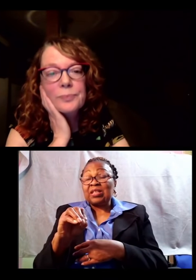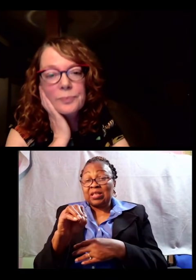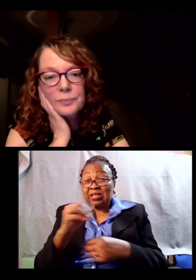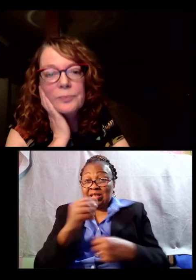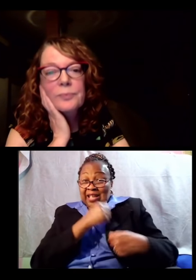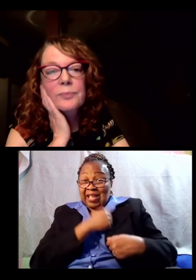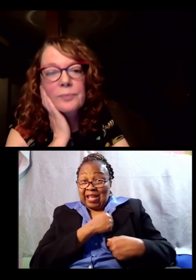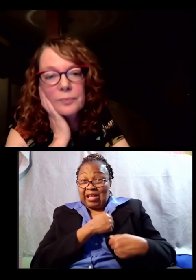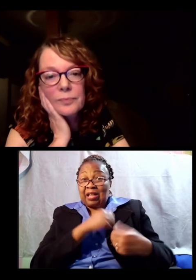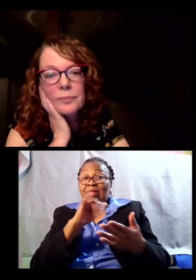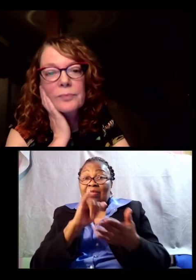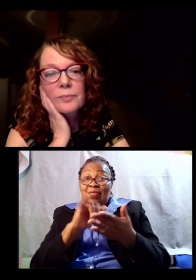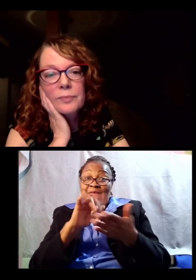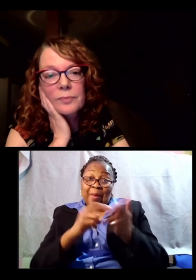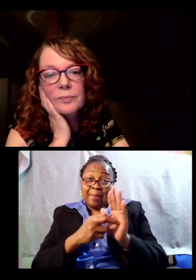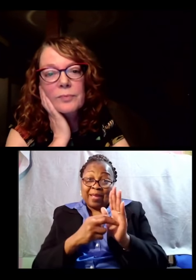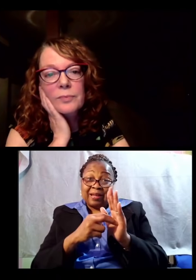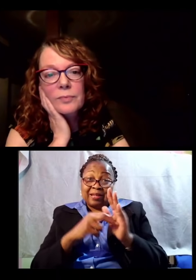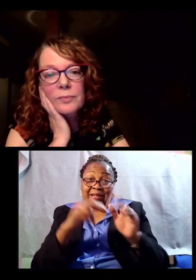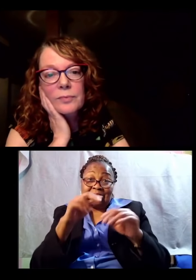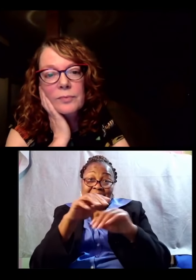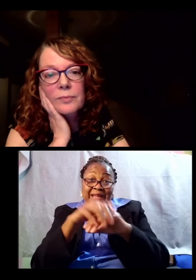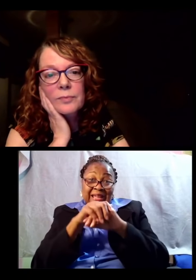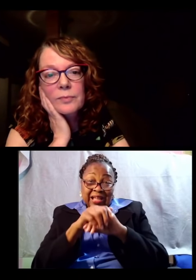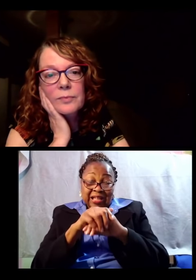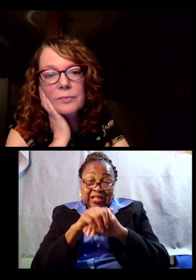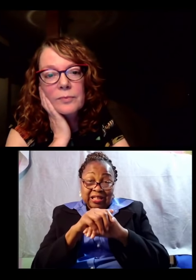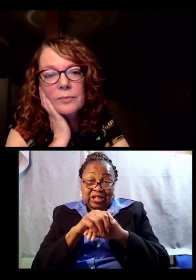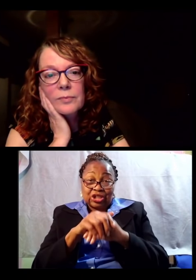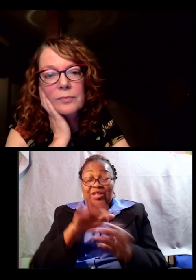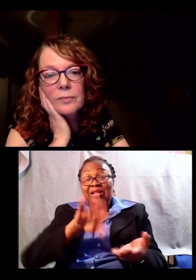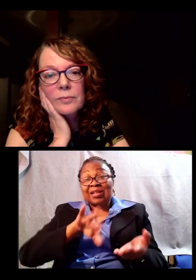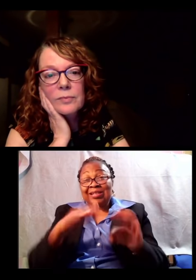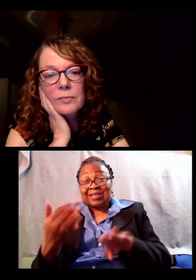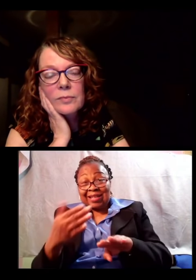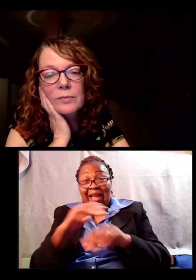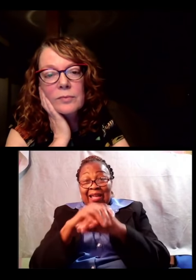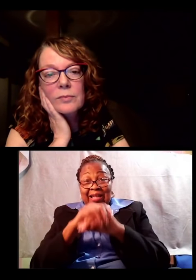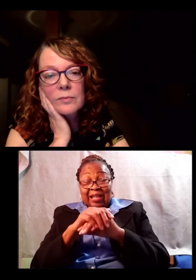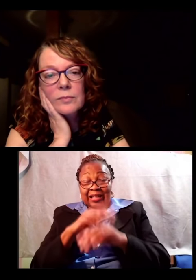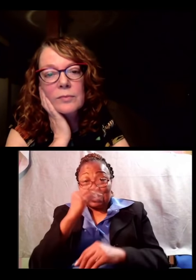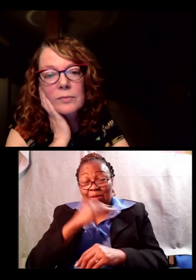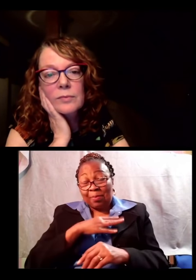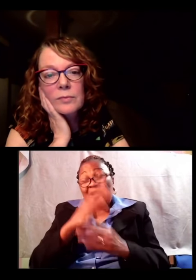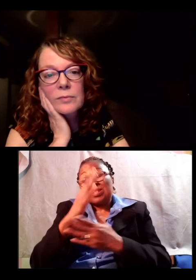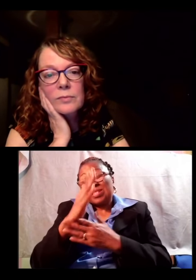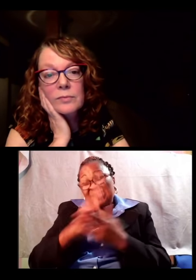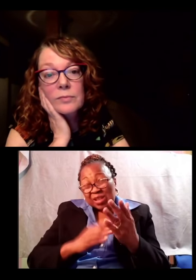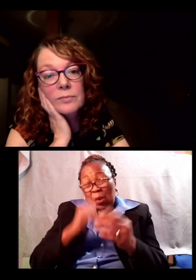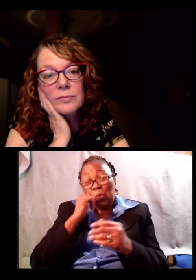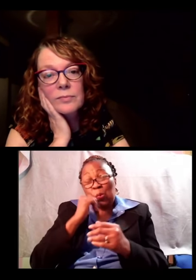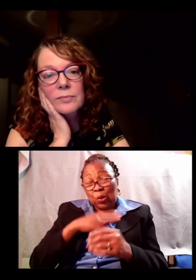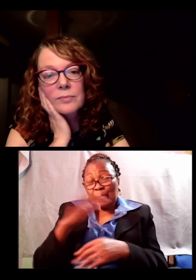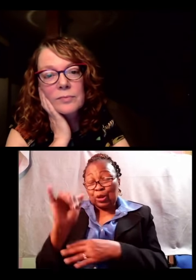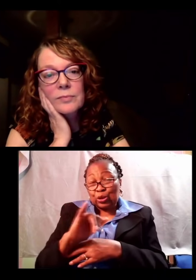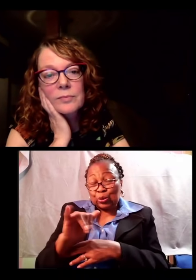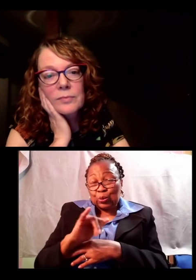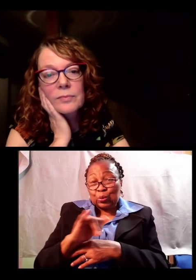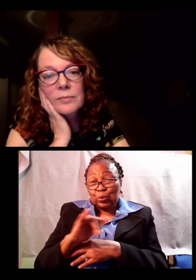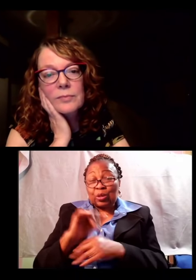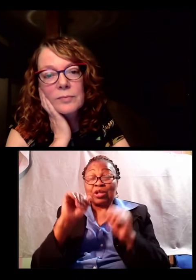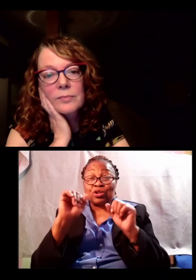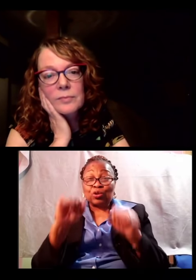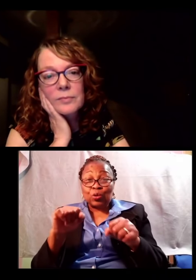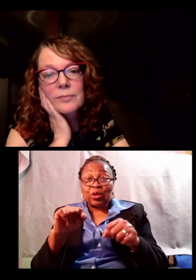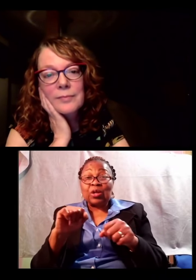So you quite a few dead English men, but some dead English women too. So you could be a woman and a writer, but